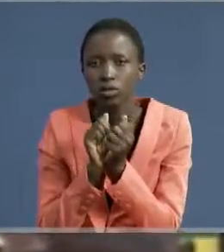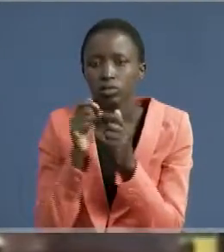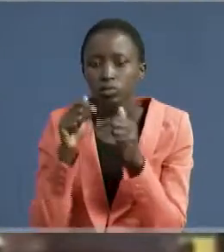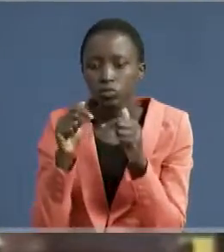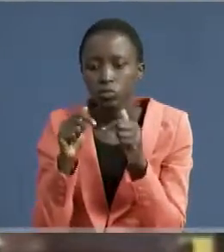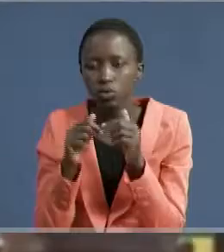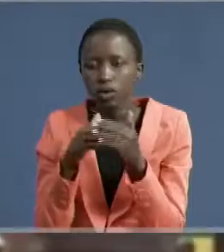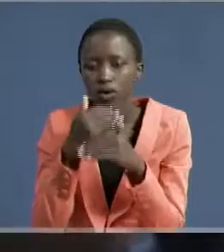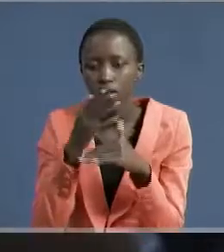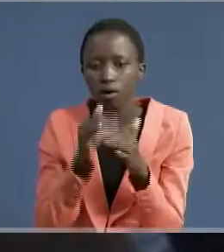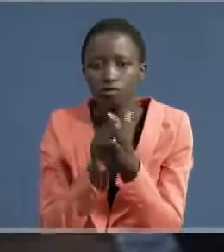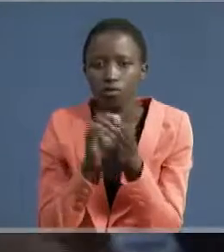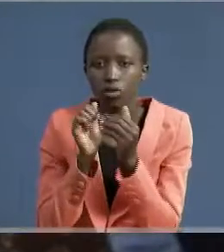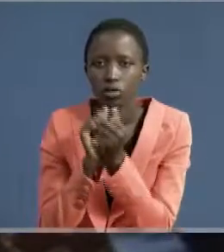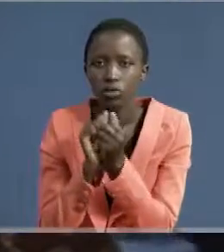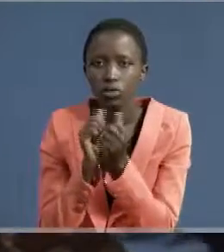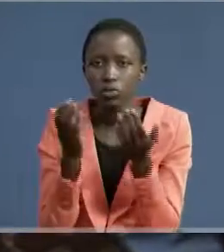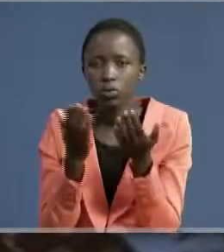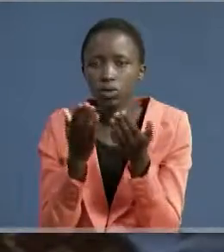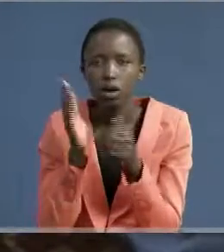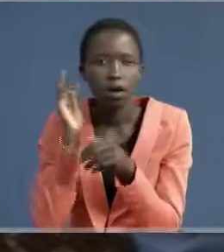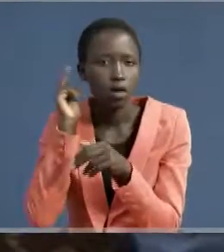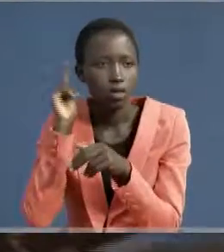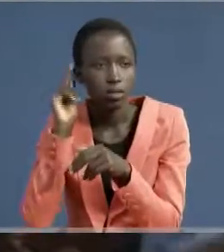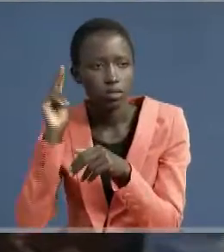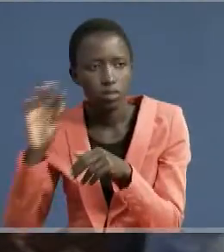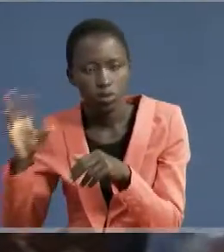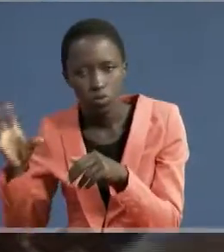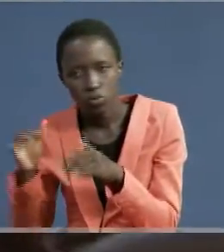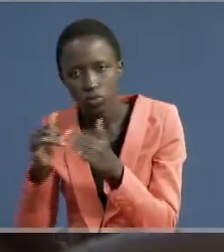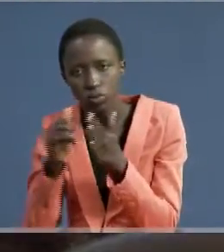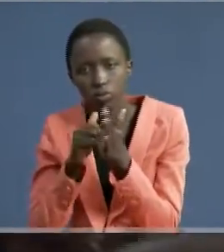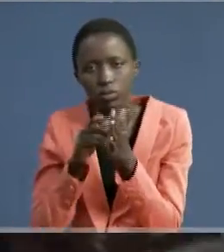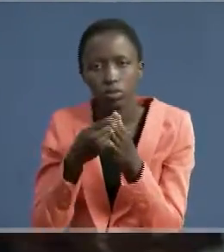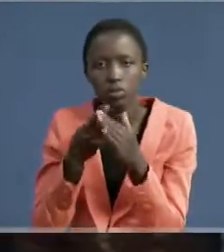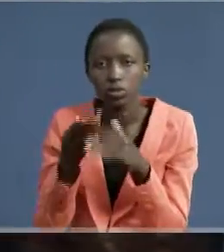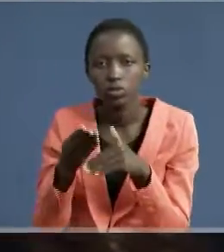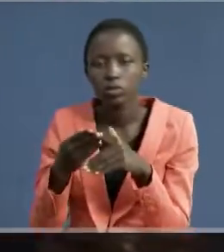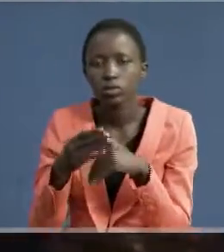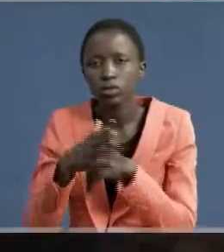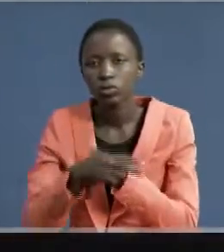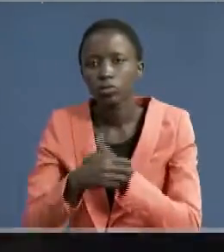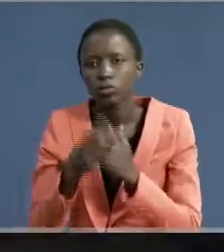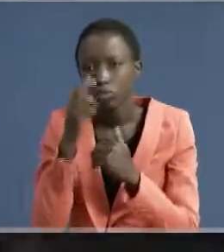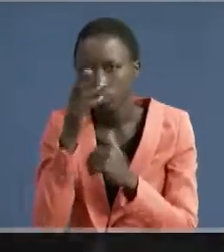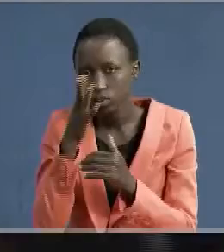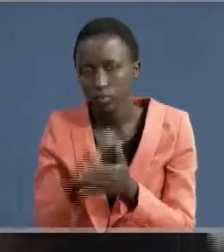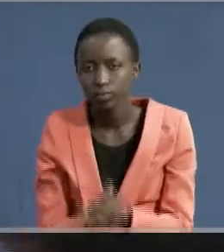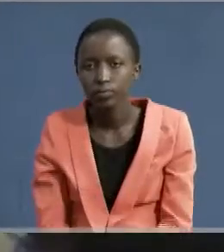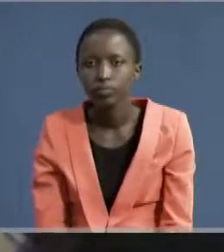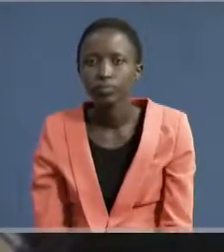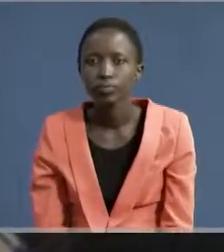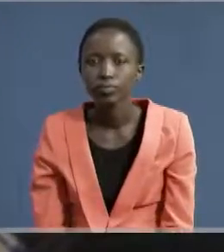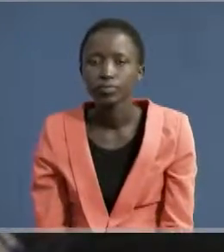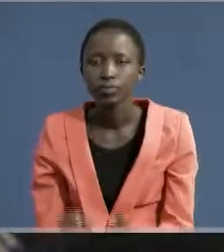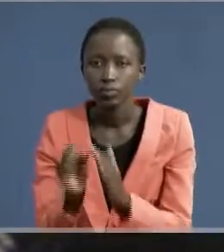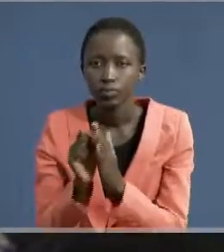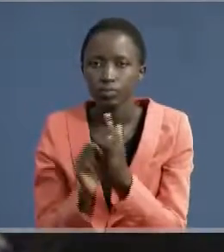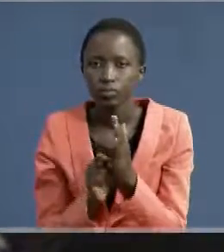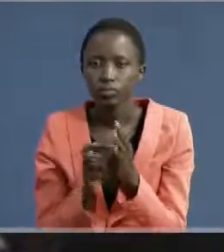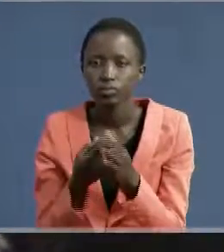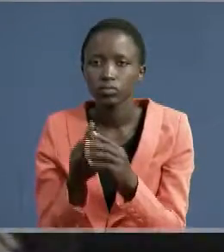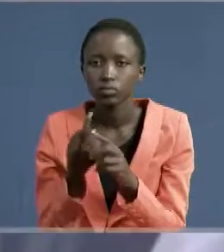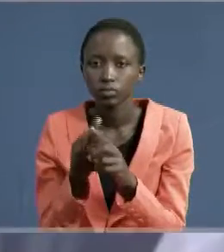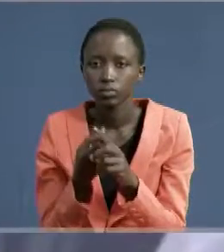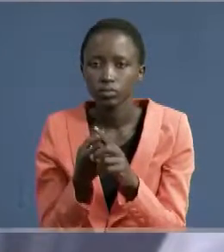today after they were arrested in Kisii County for engaging in exam malpractice. An alert system, formidable